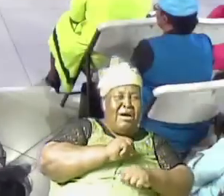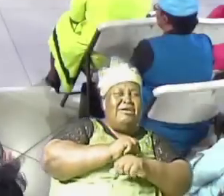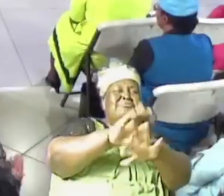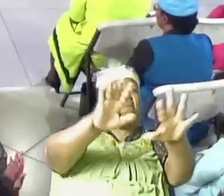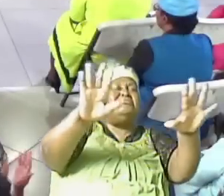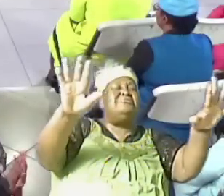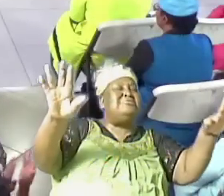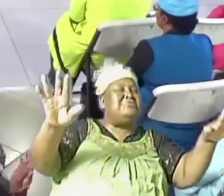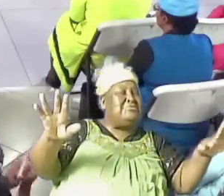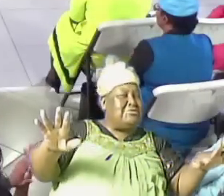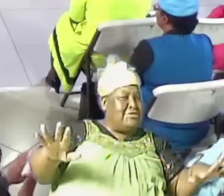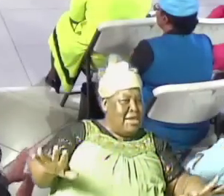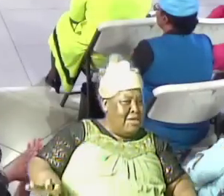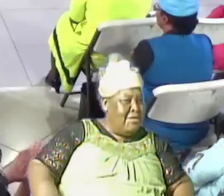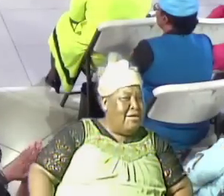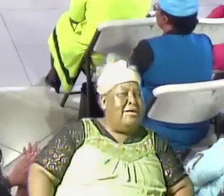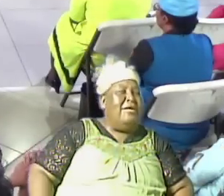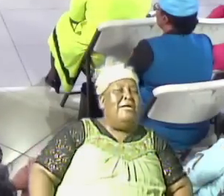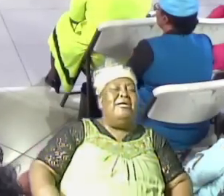abroad.